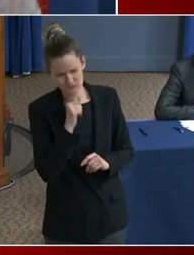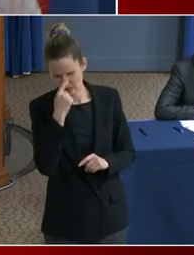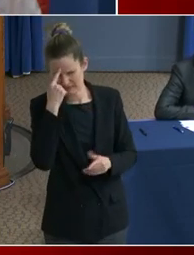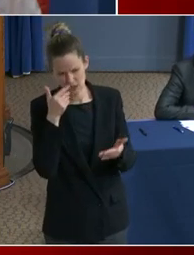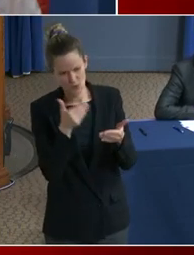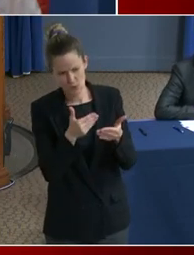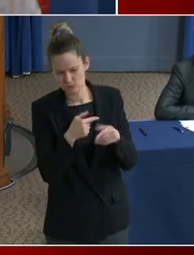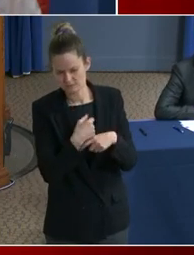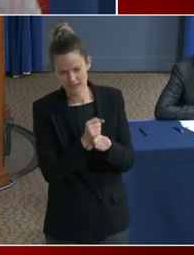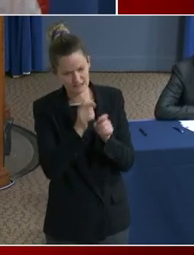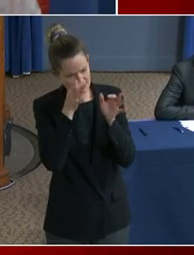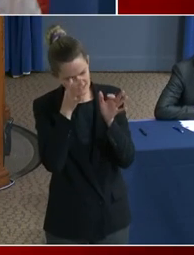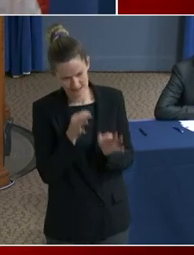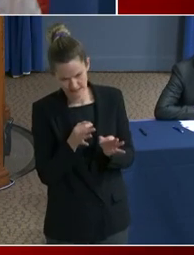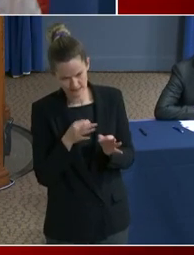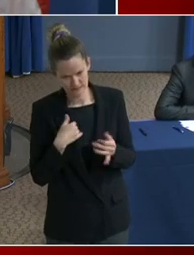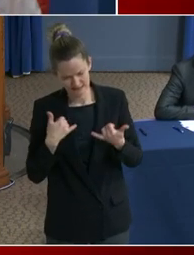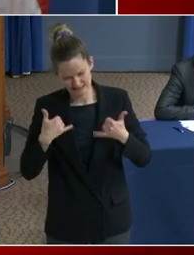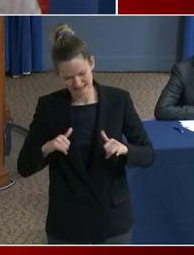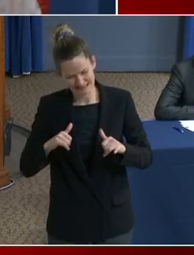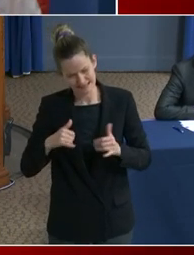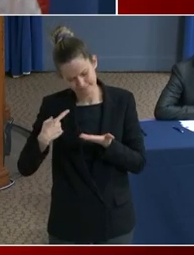we continue to look at the